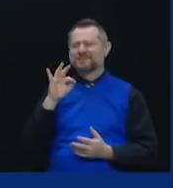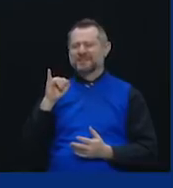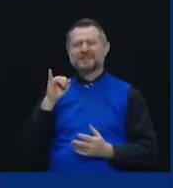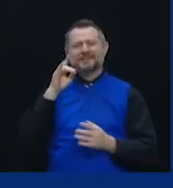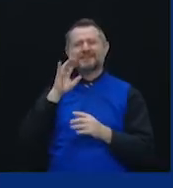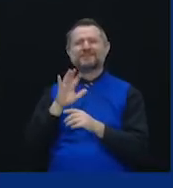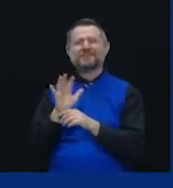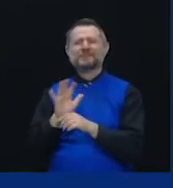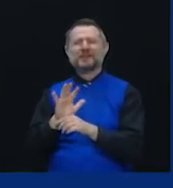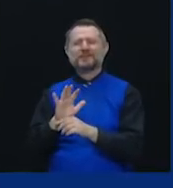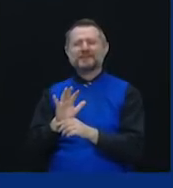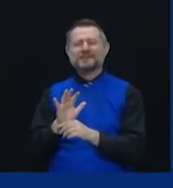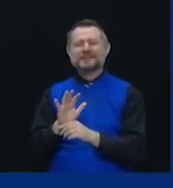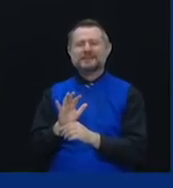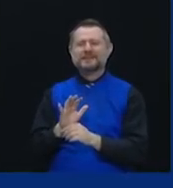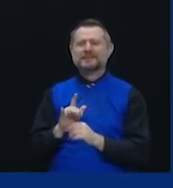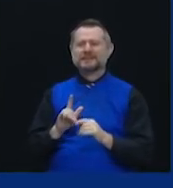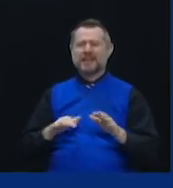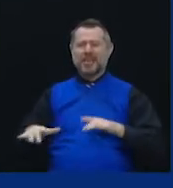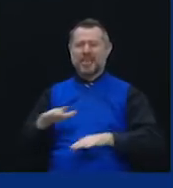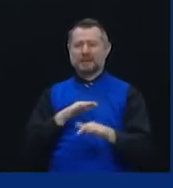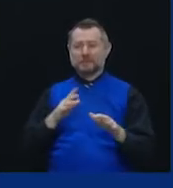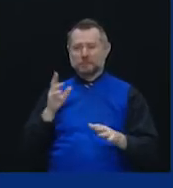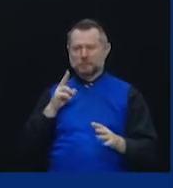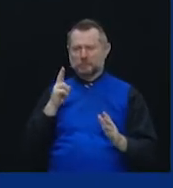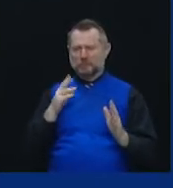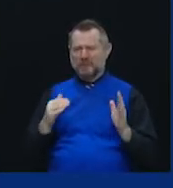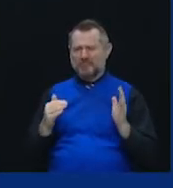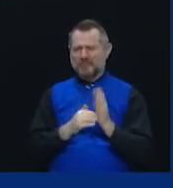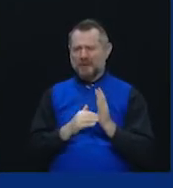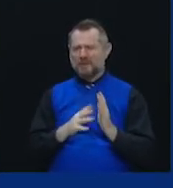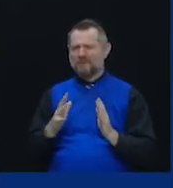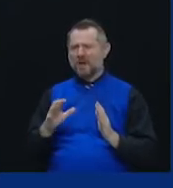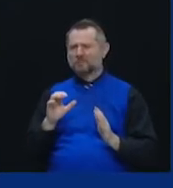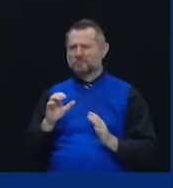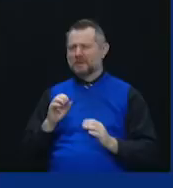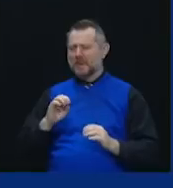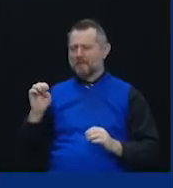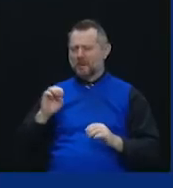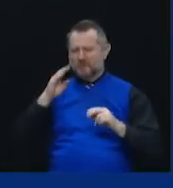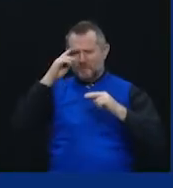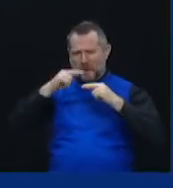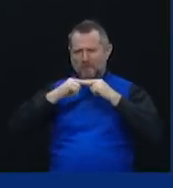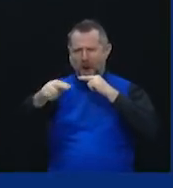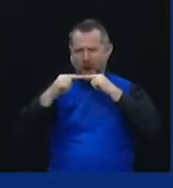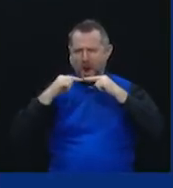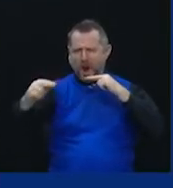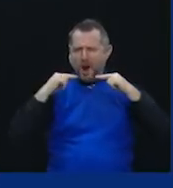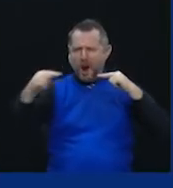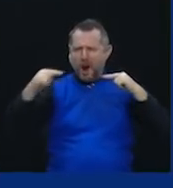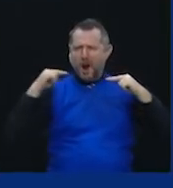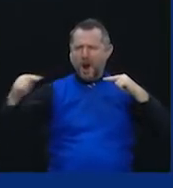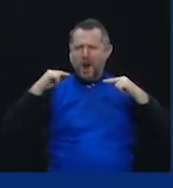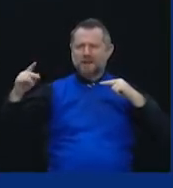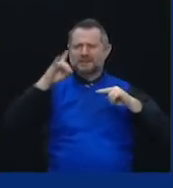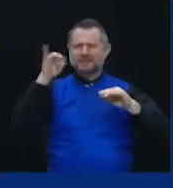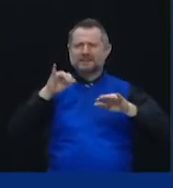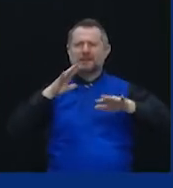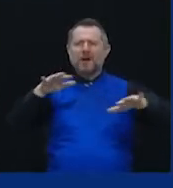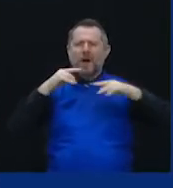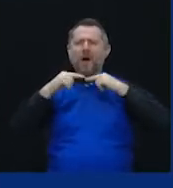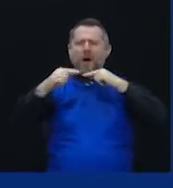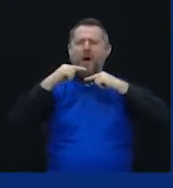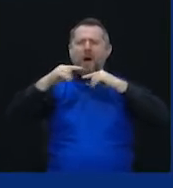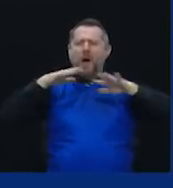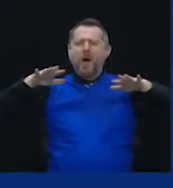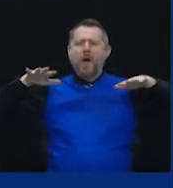2,500 emergency beds set up. Just a sea of emergency beds as far as you could